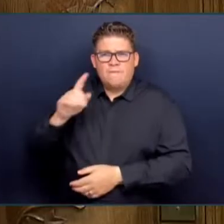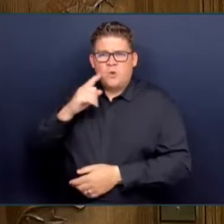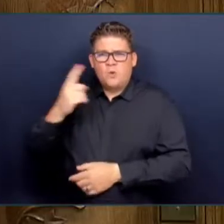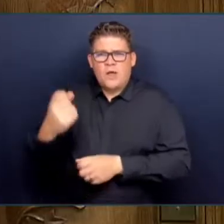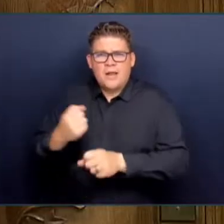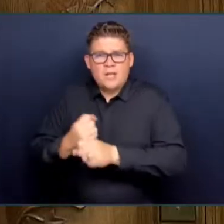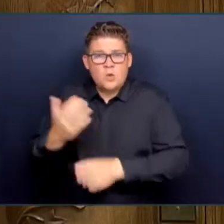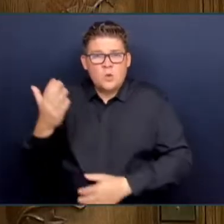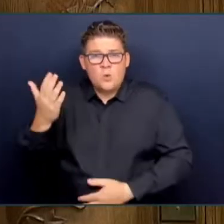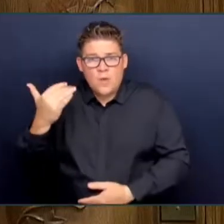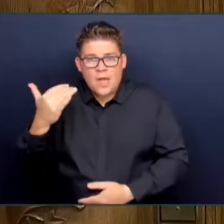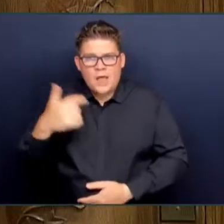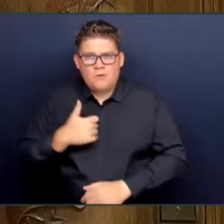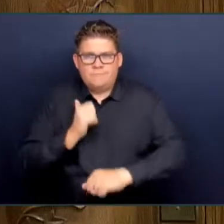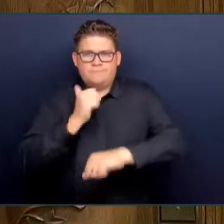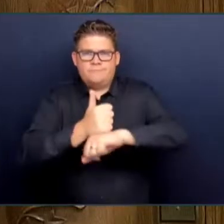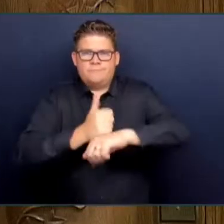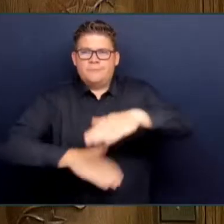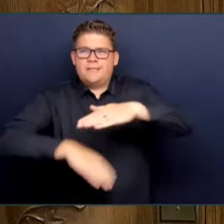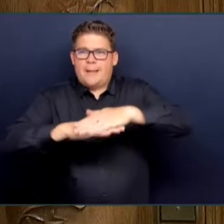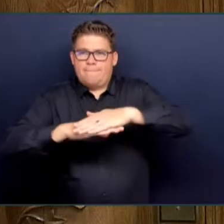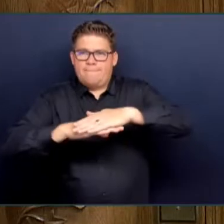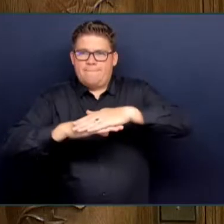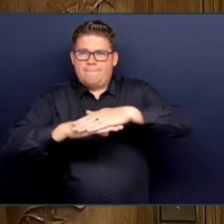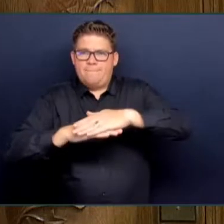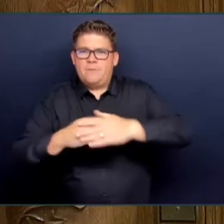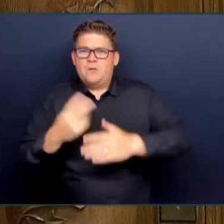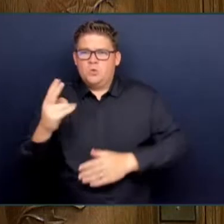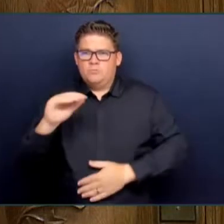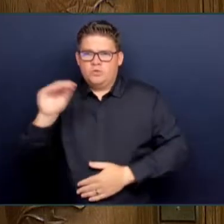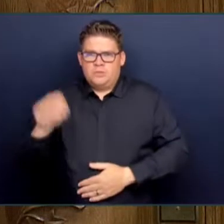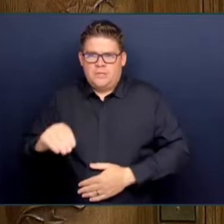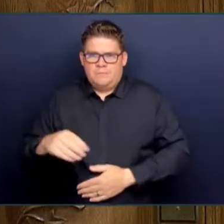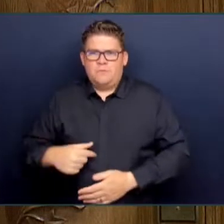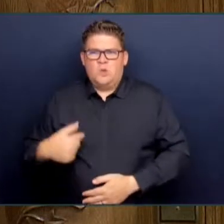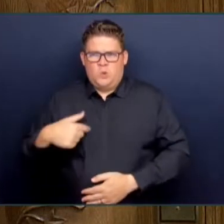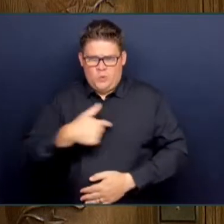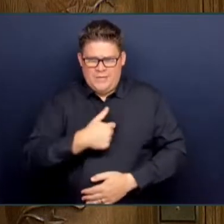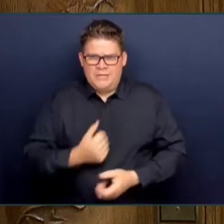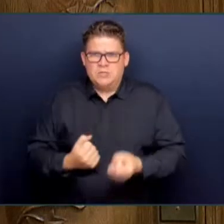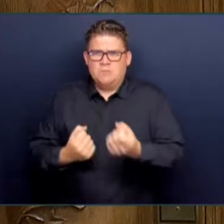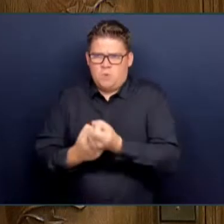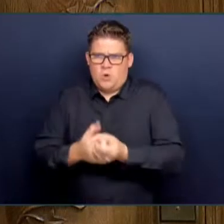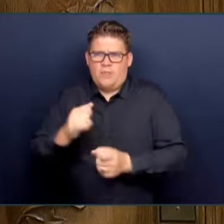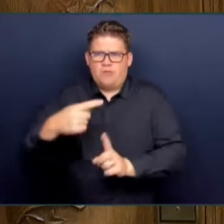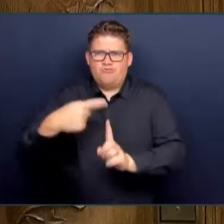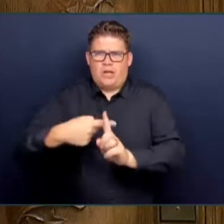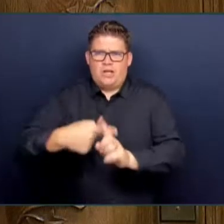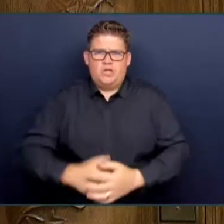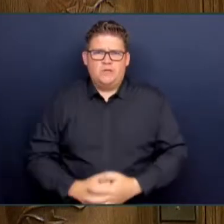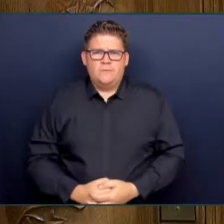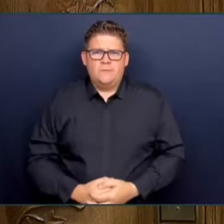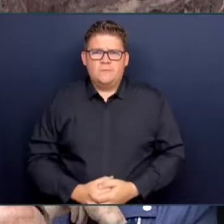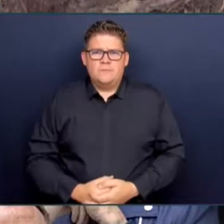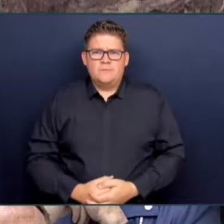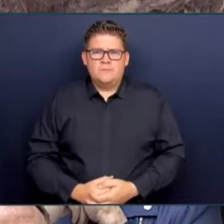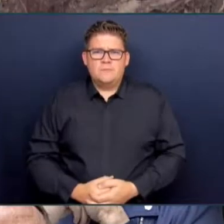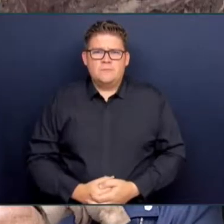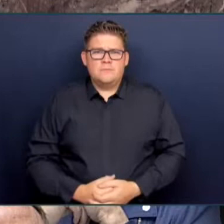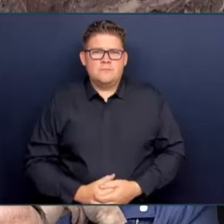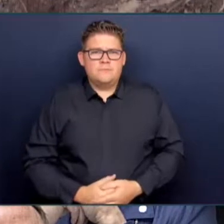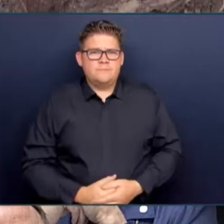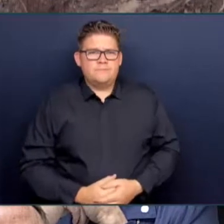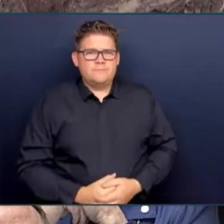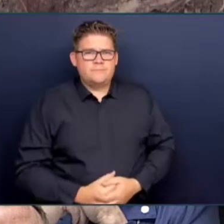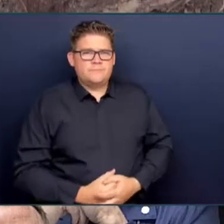you. Member for Prince George Valemount. Well, I think perhaps the finance minister might want to go take